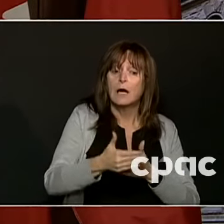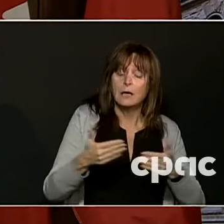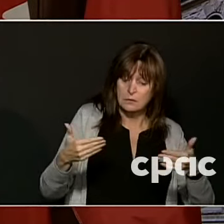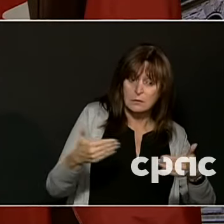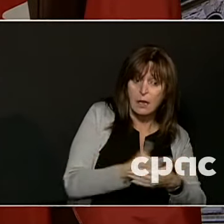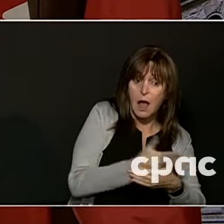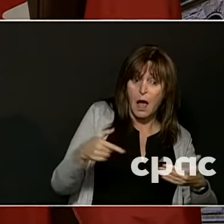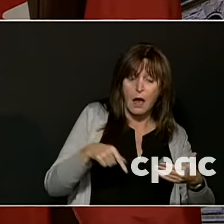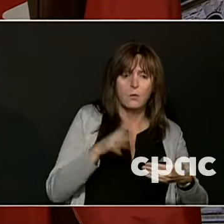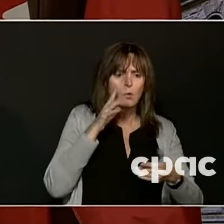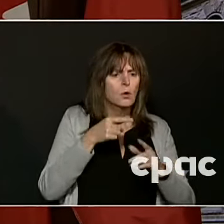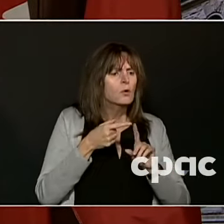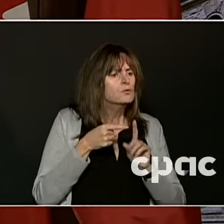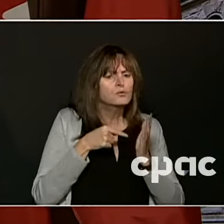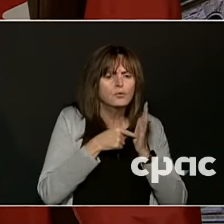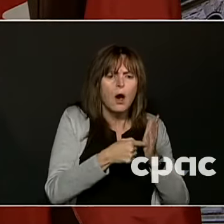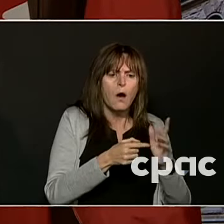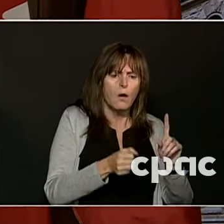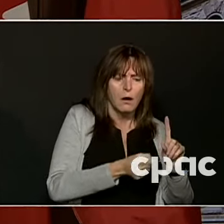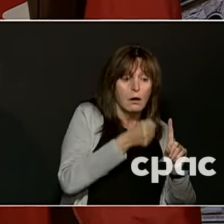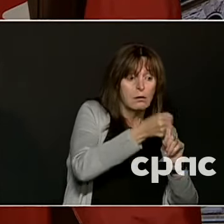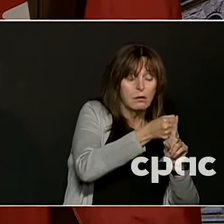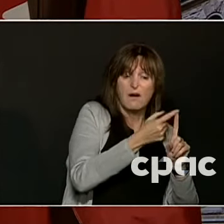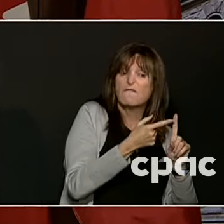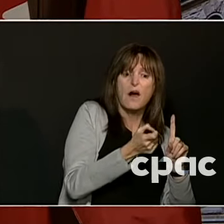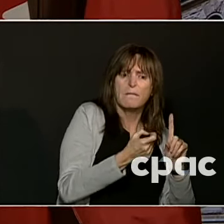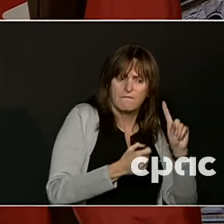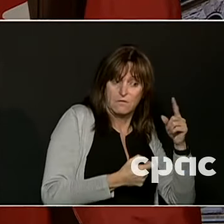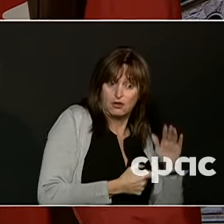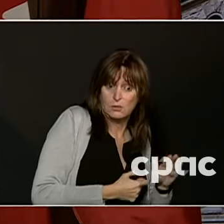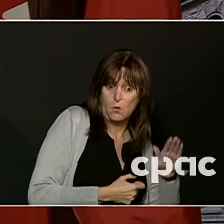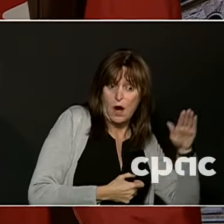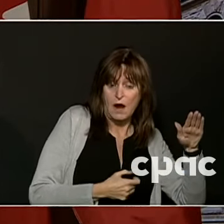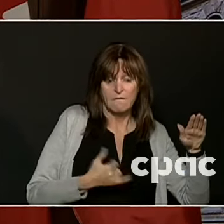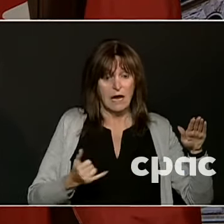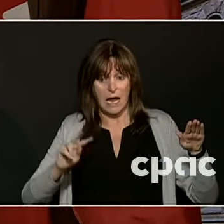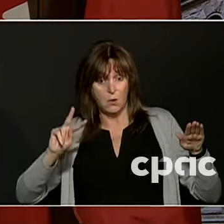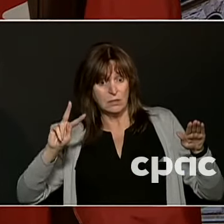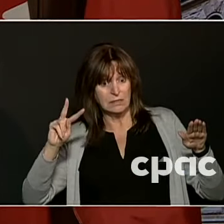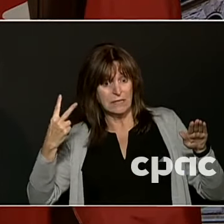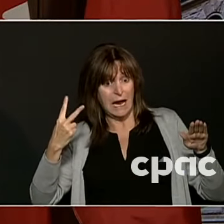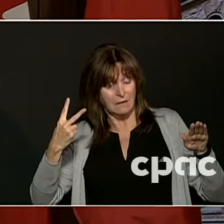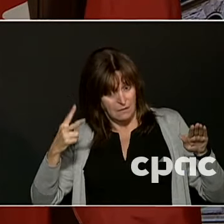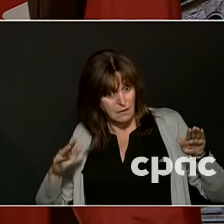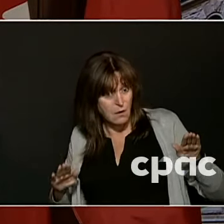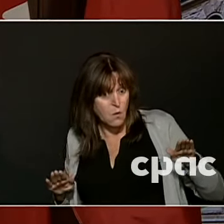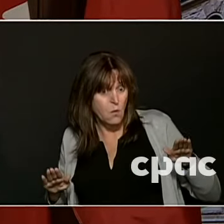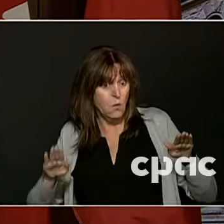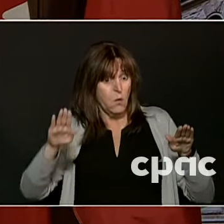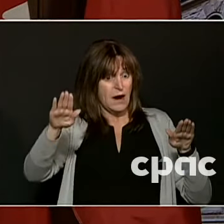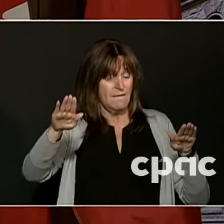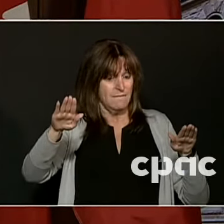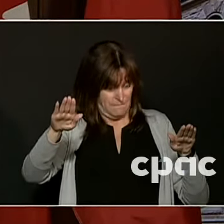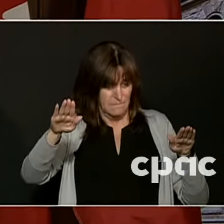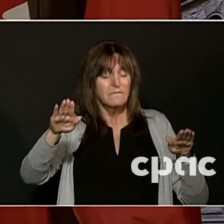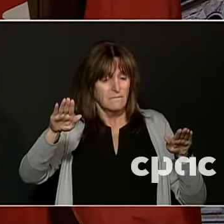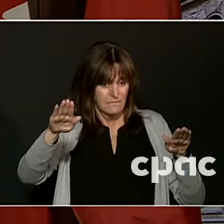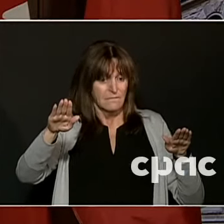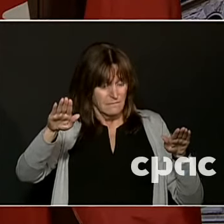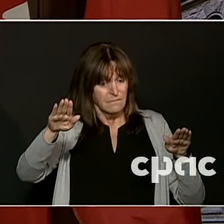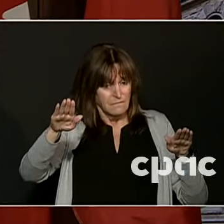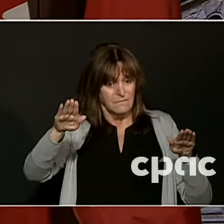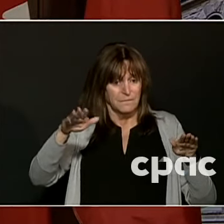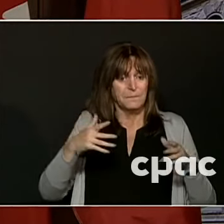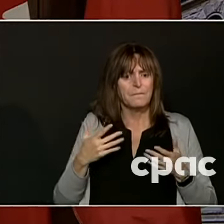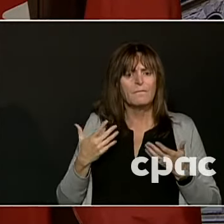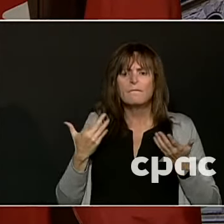second wave of COVID-19 cases on access to care. If you look at the dark blue shading